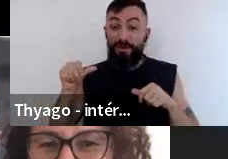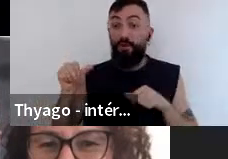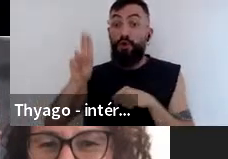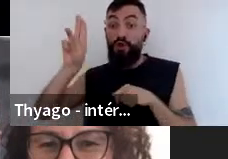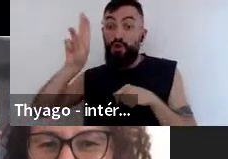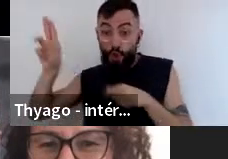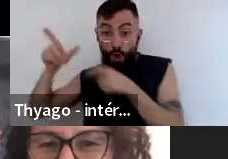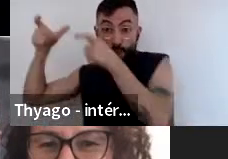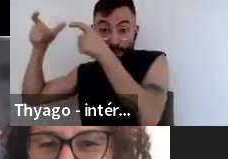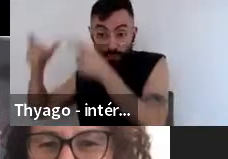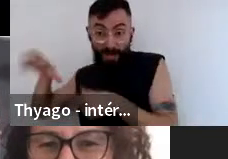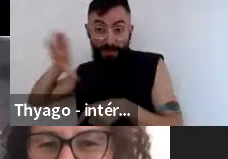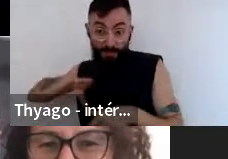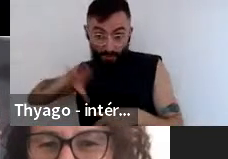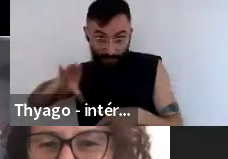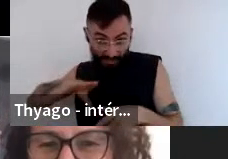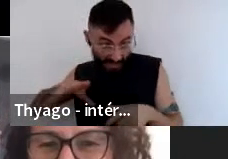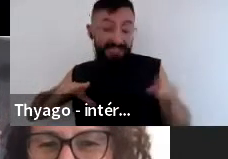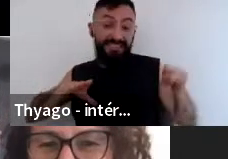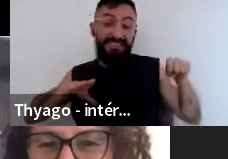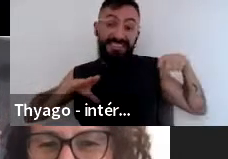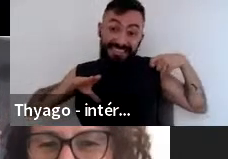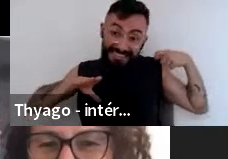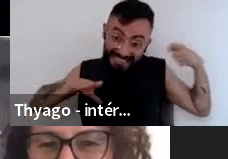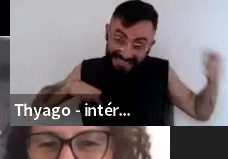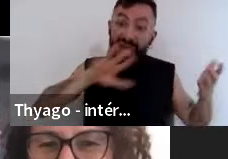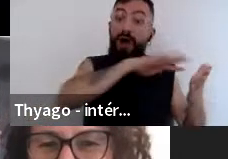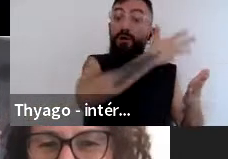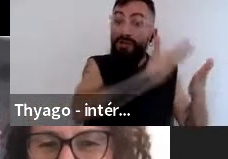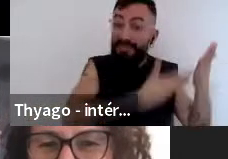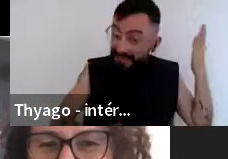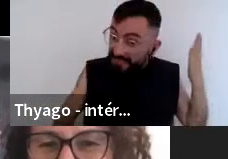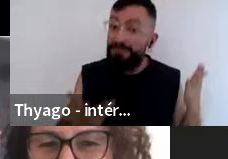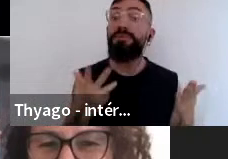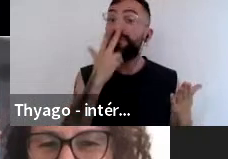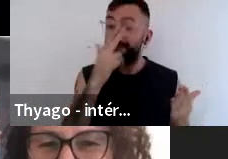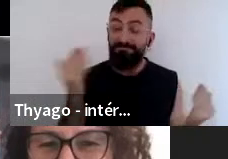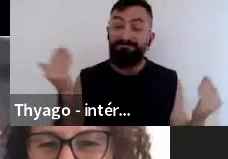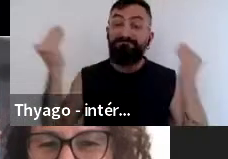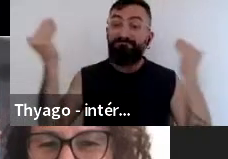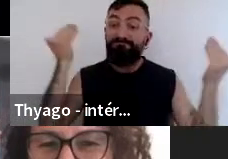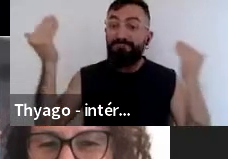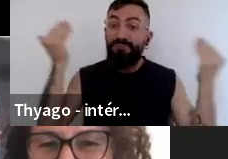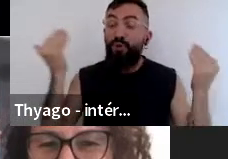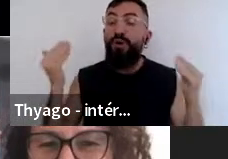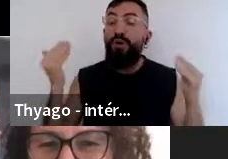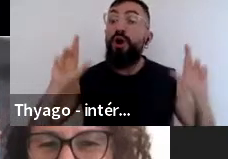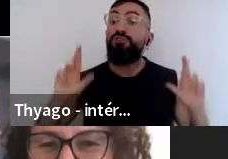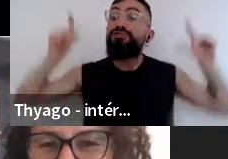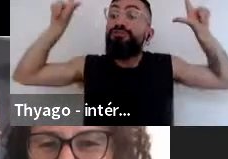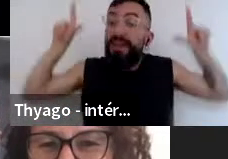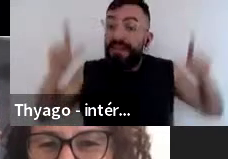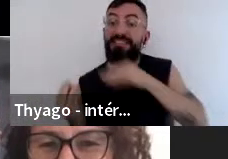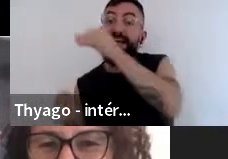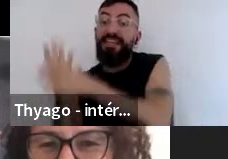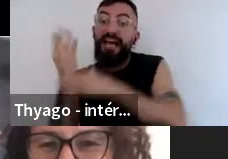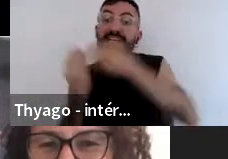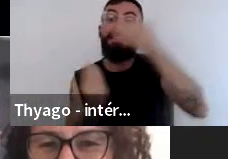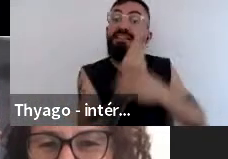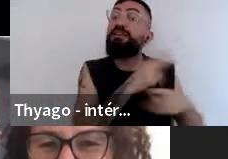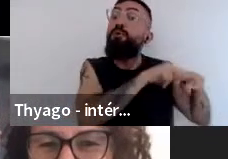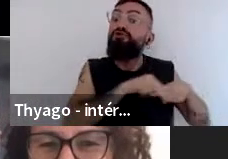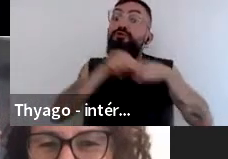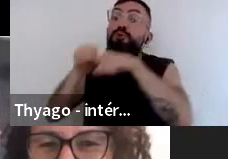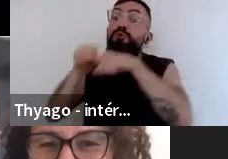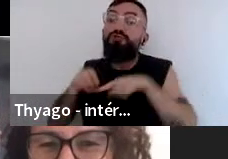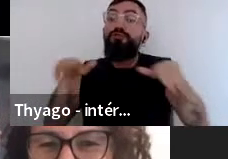the same cities in Libras. And they observe that they have different motivations as expected because we